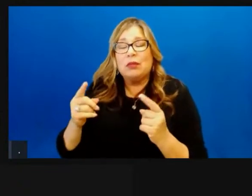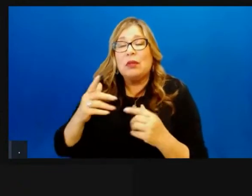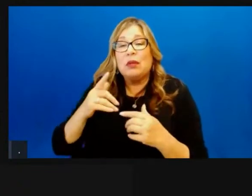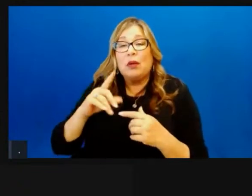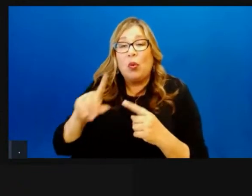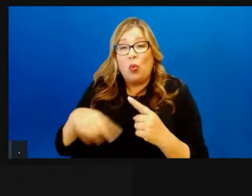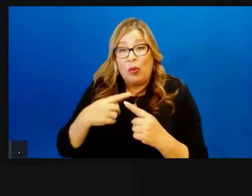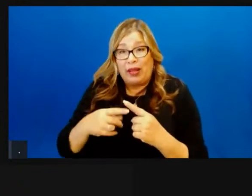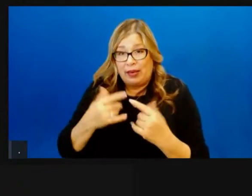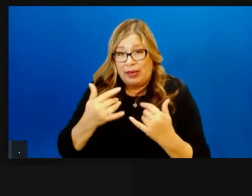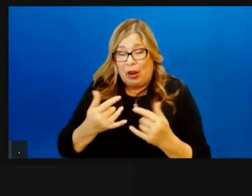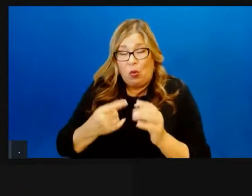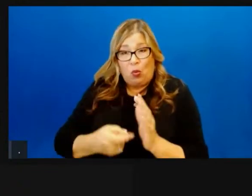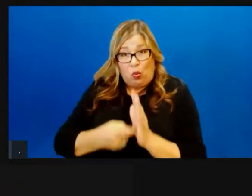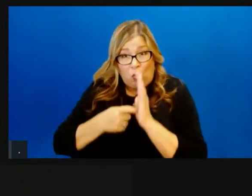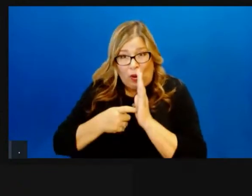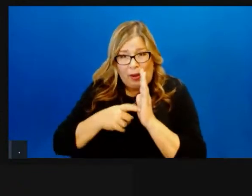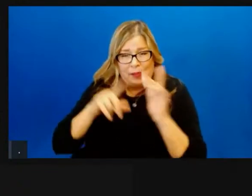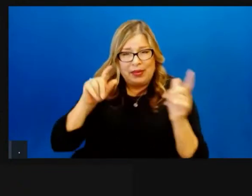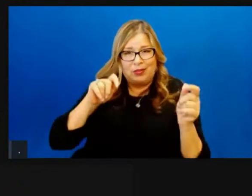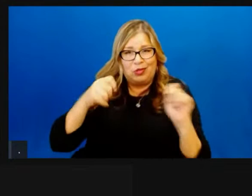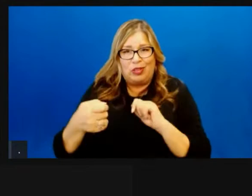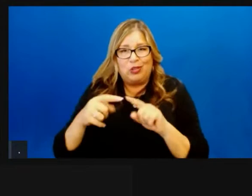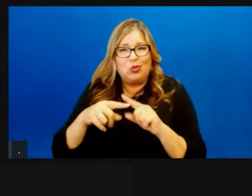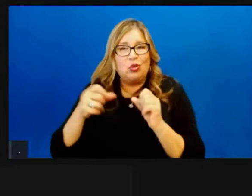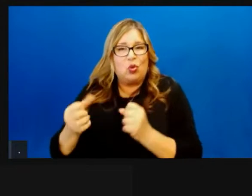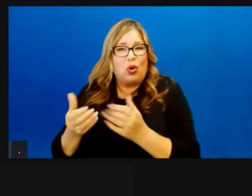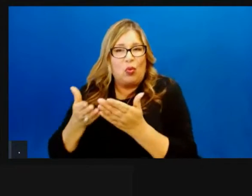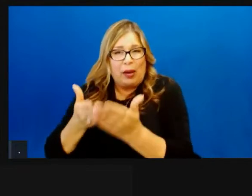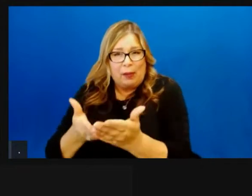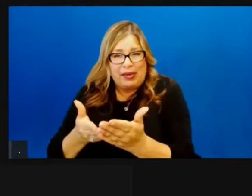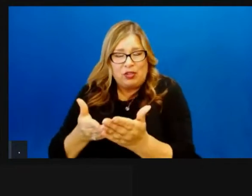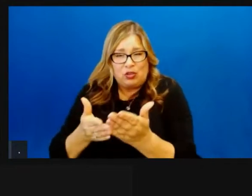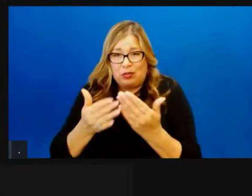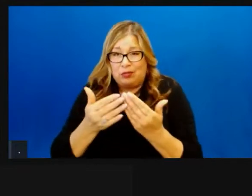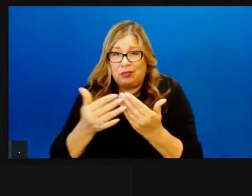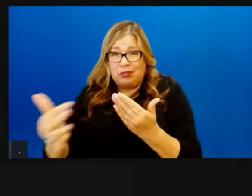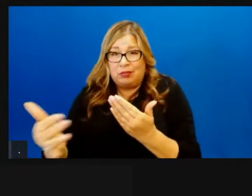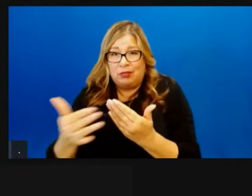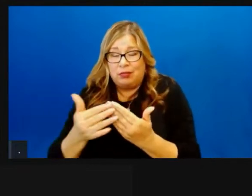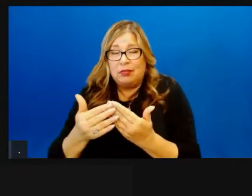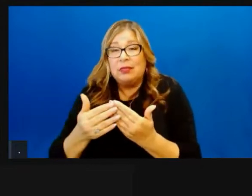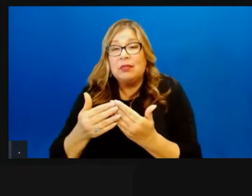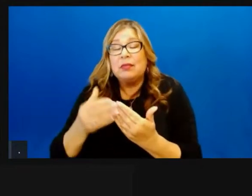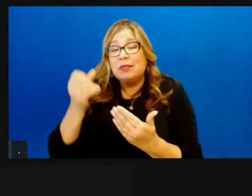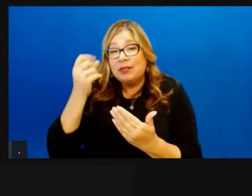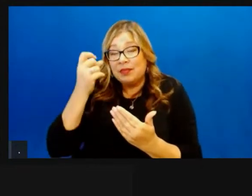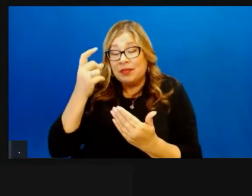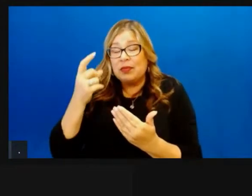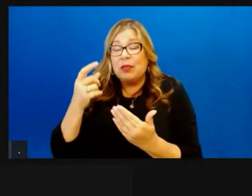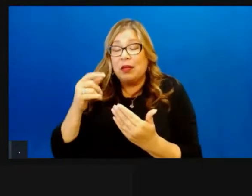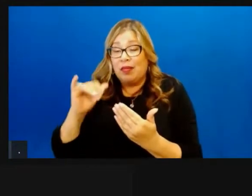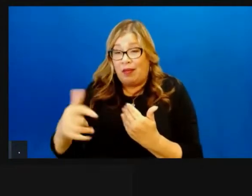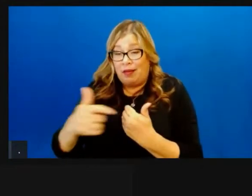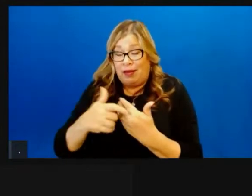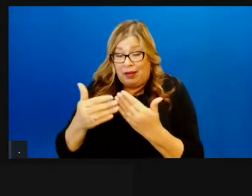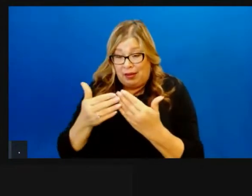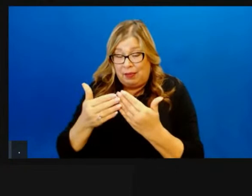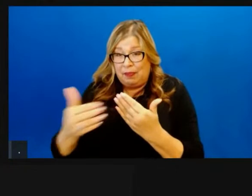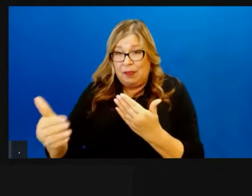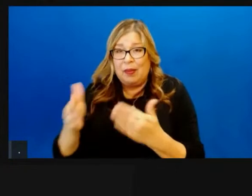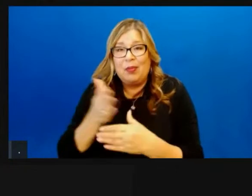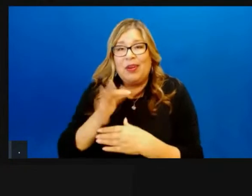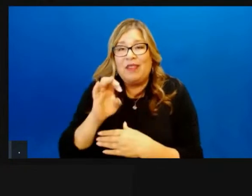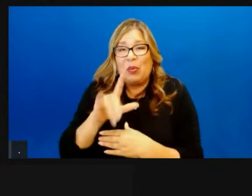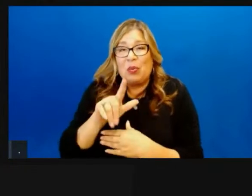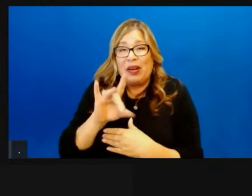that giving time before we announce it, well, not before, but between February 28th and the